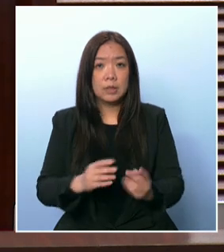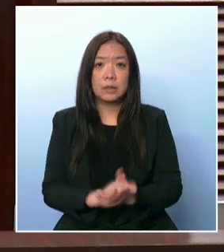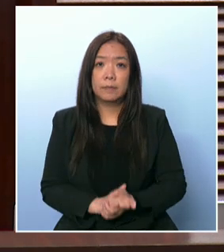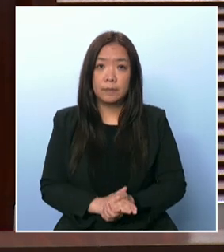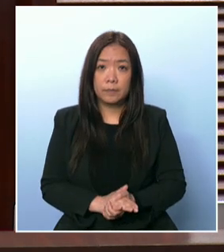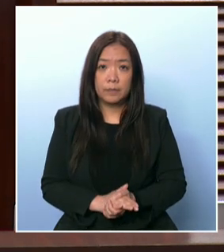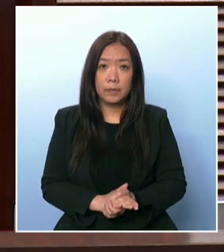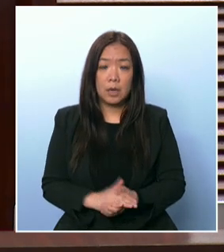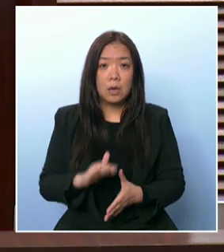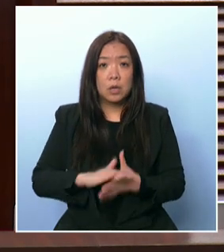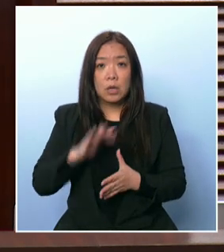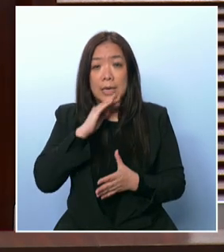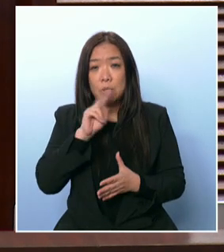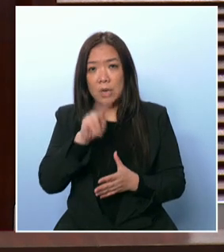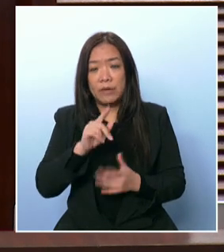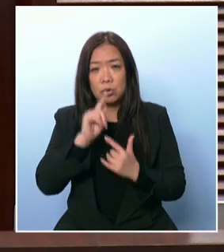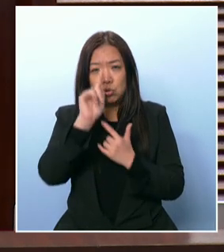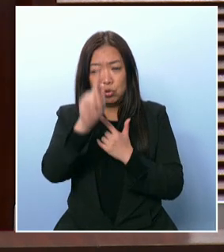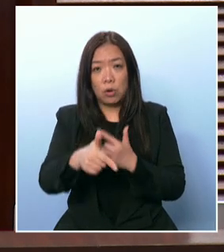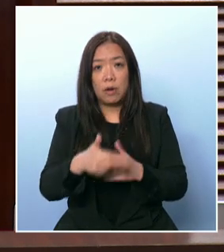blueprints will